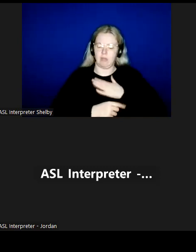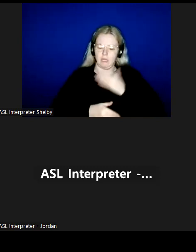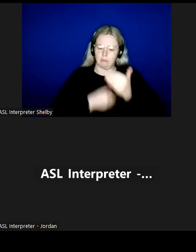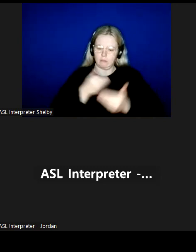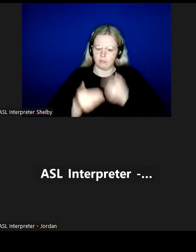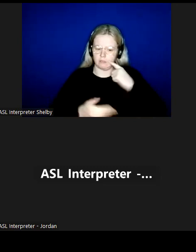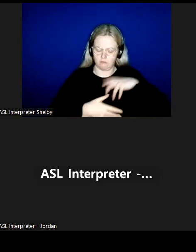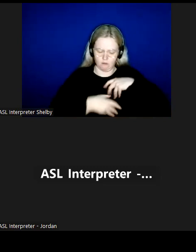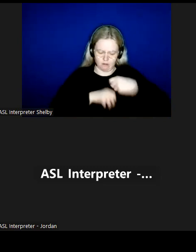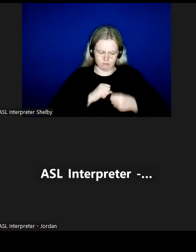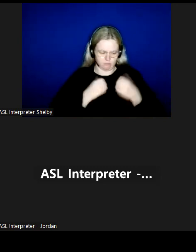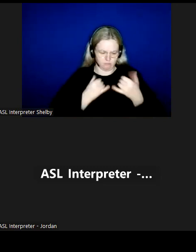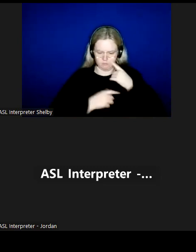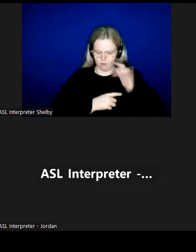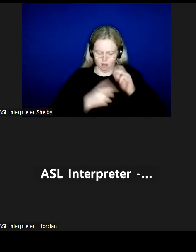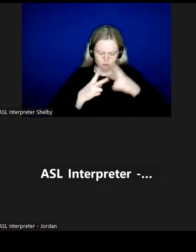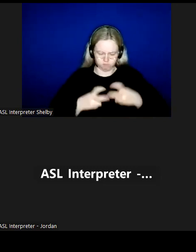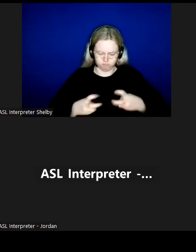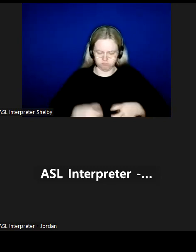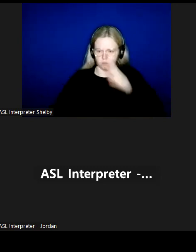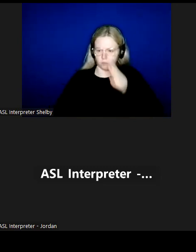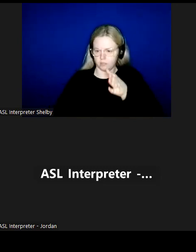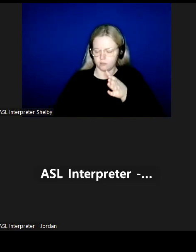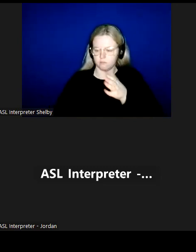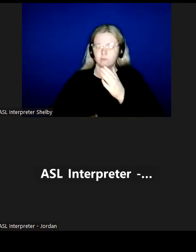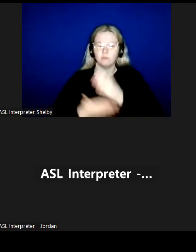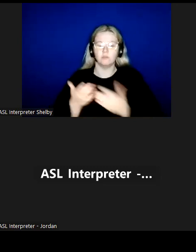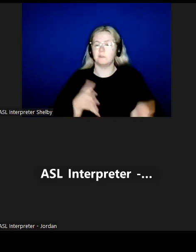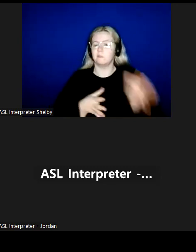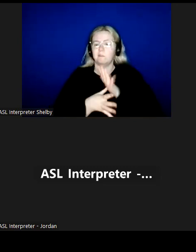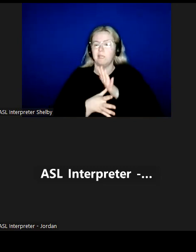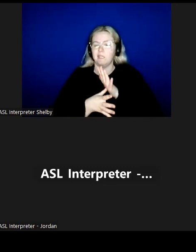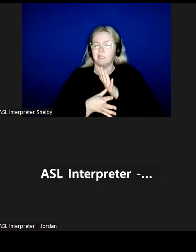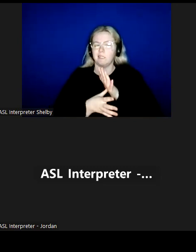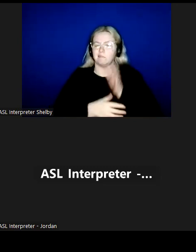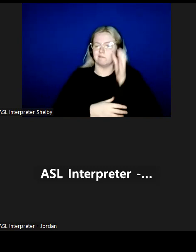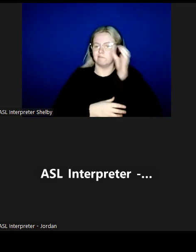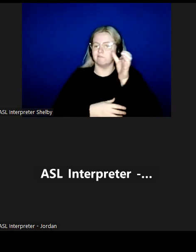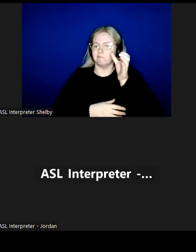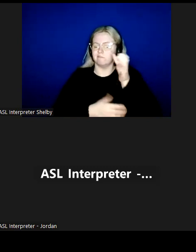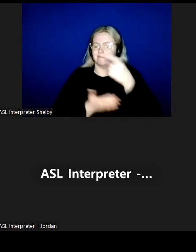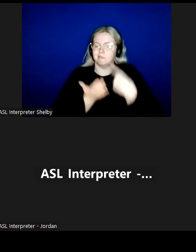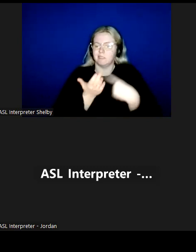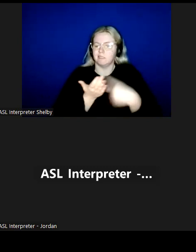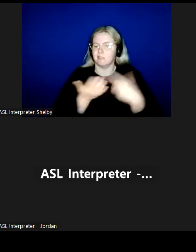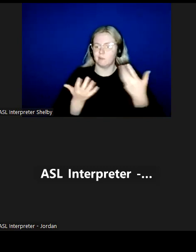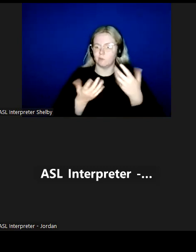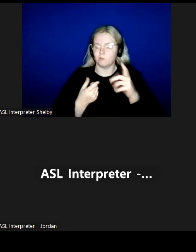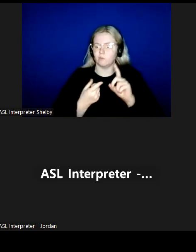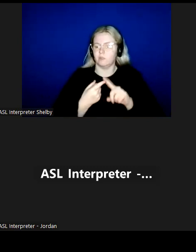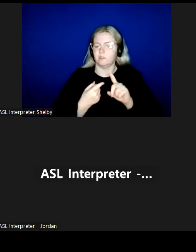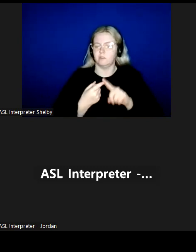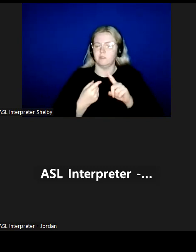process. So a couple of the main concepts that we explore is the fact that, loss